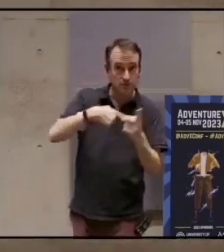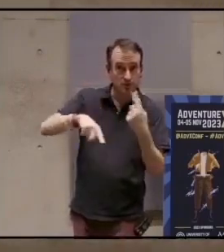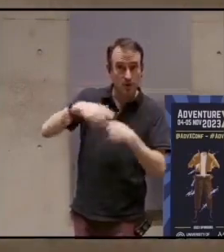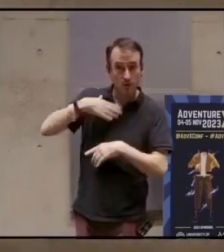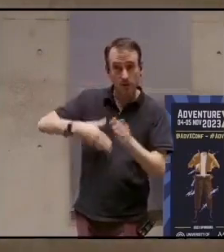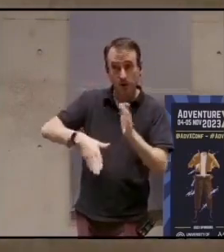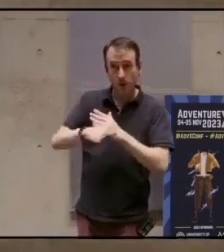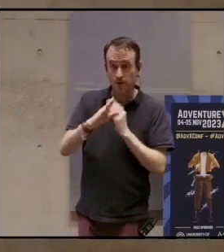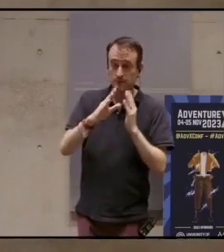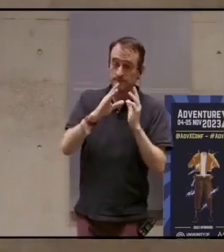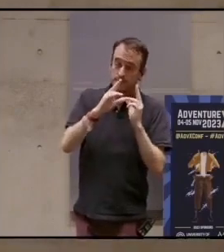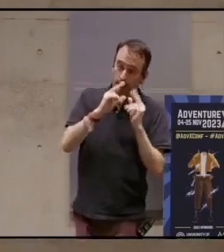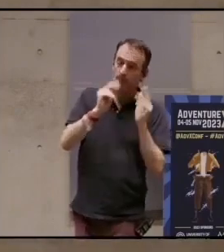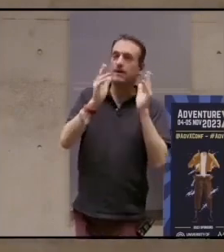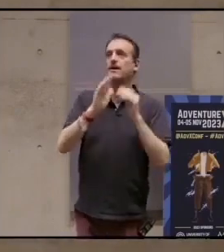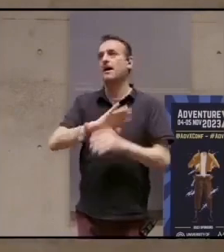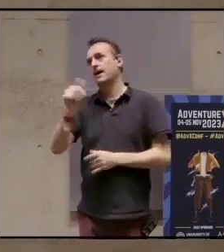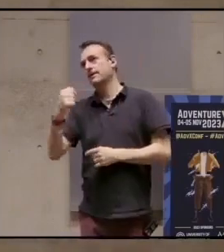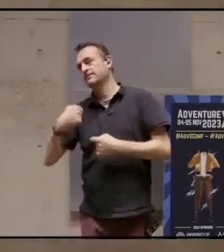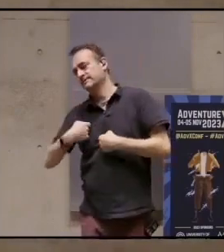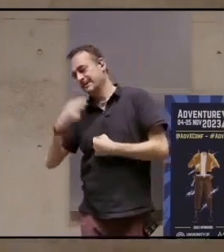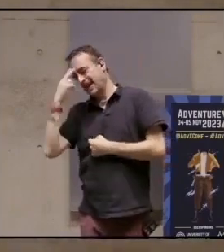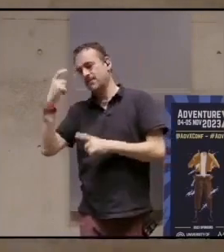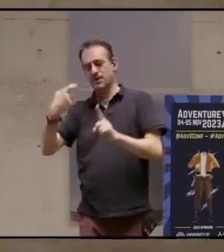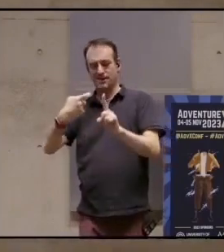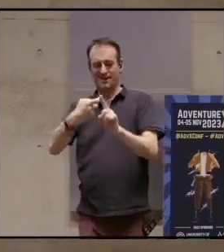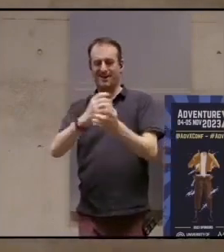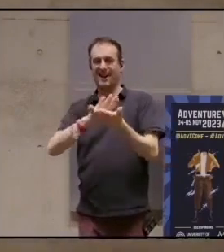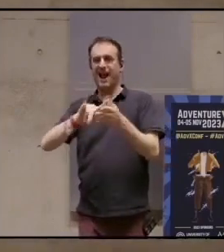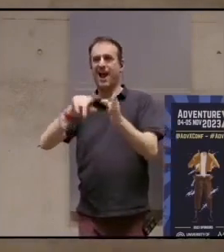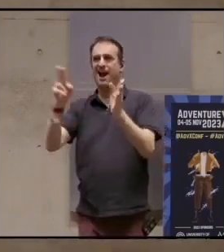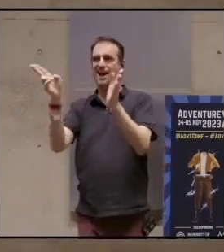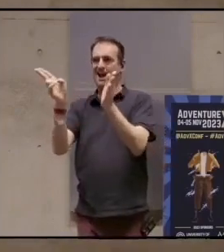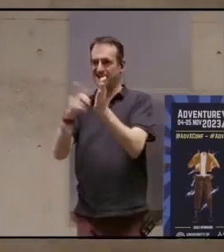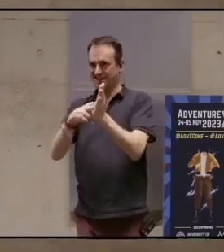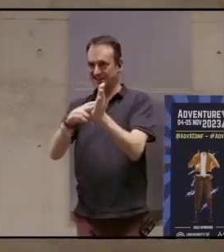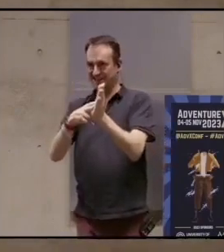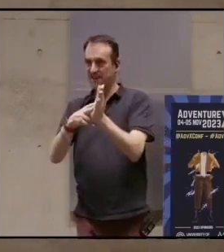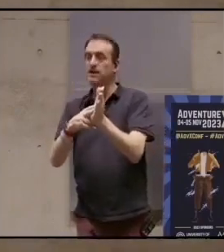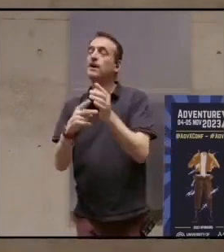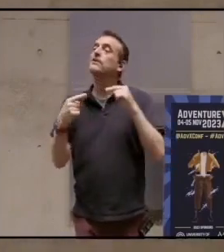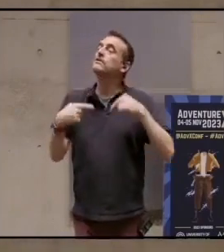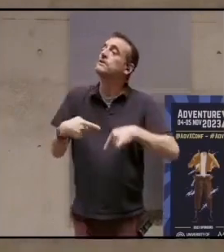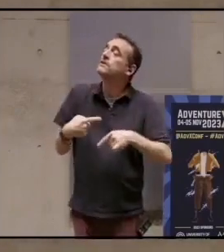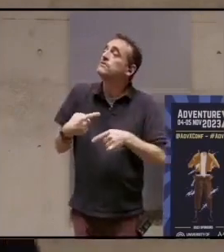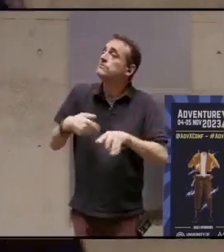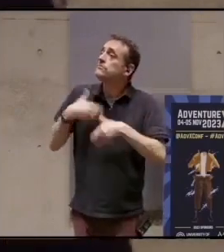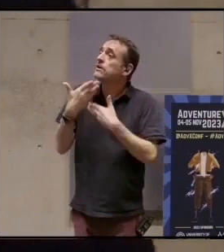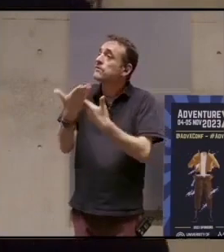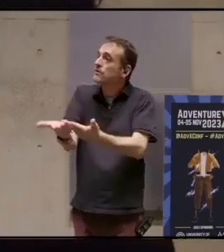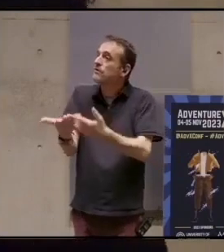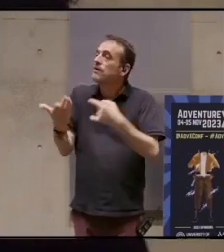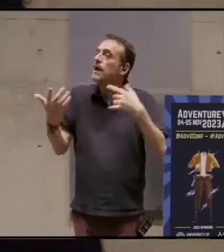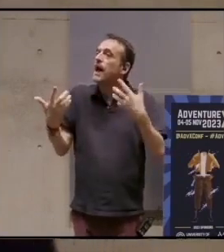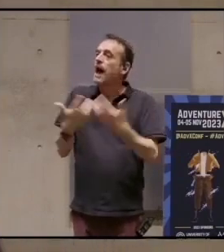it. So, I'm Khan, and this is a talk about the directing first-time user